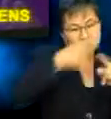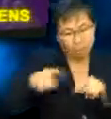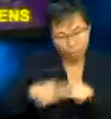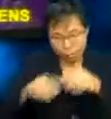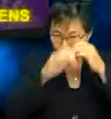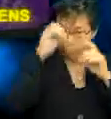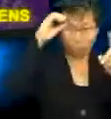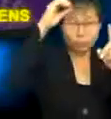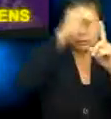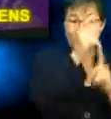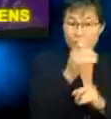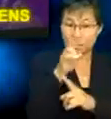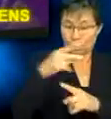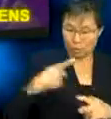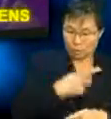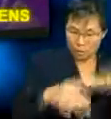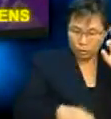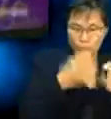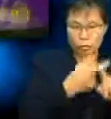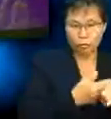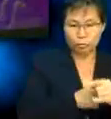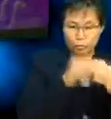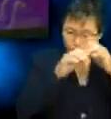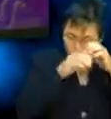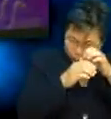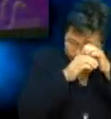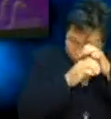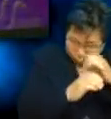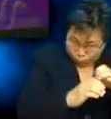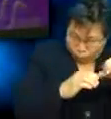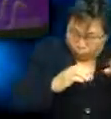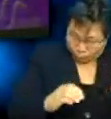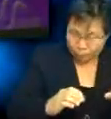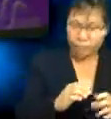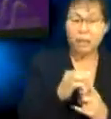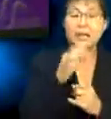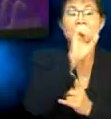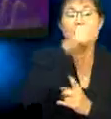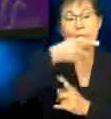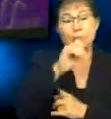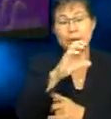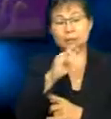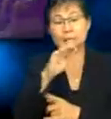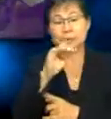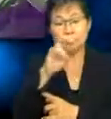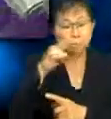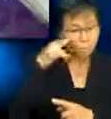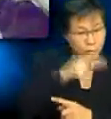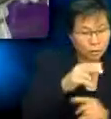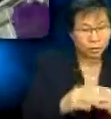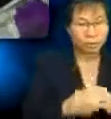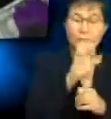objective lens that we can choose from to magnify specimens. To see the